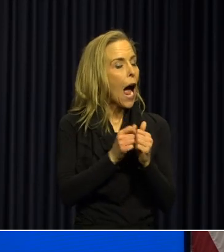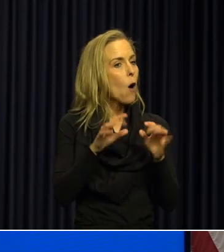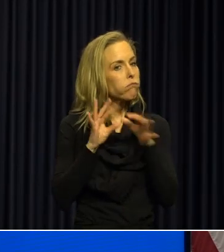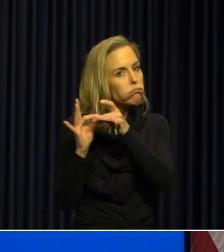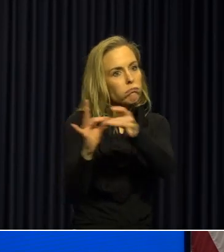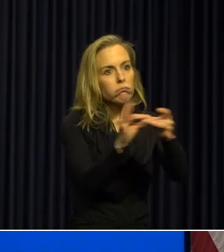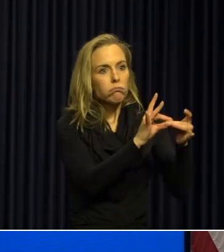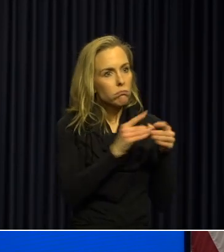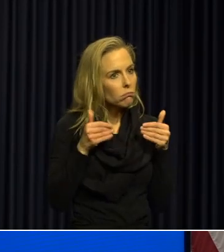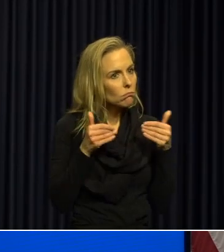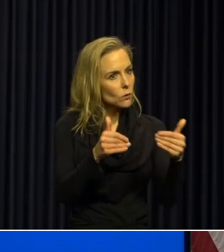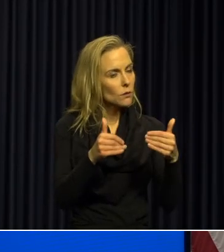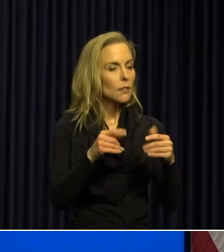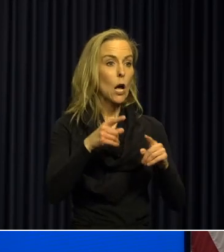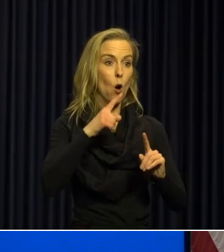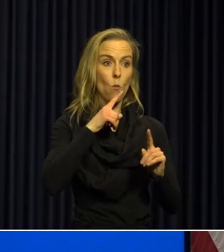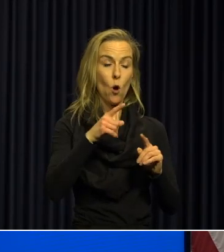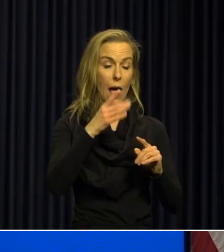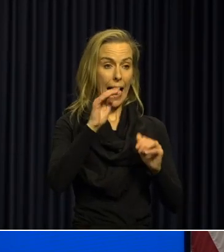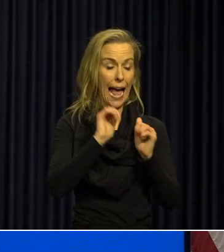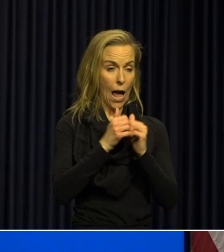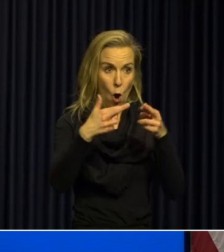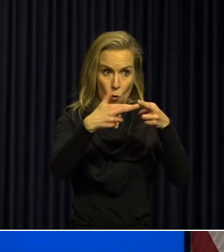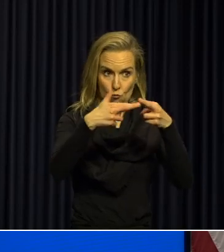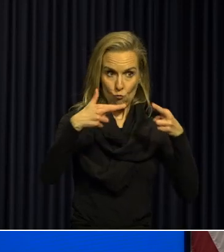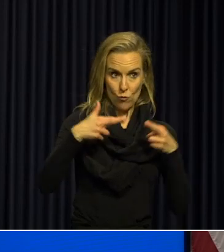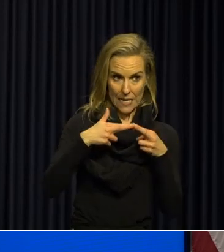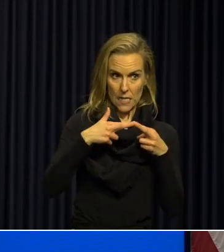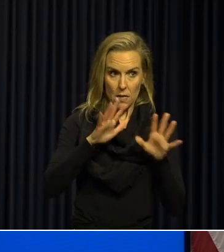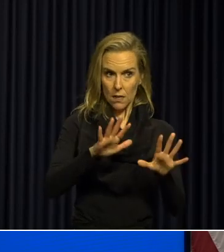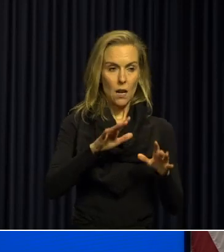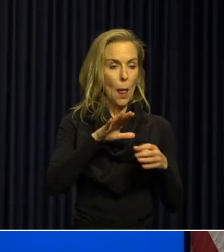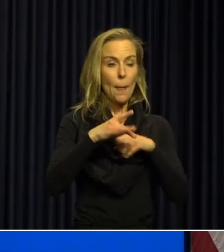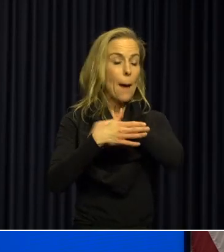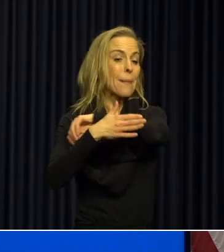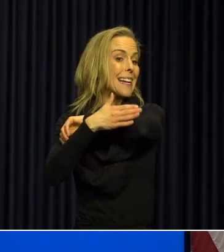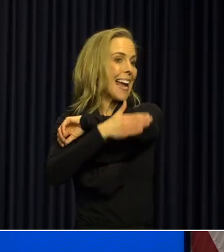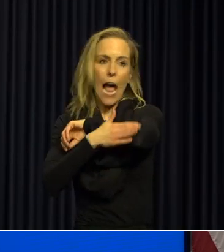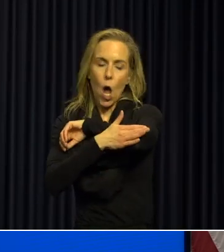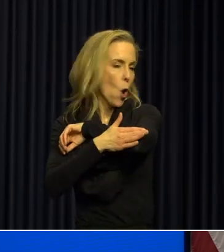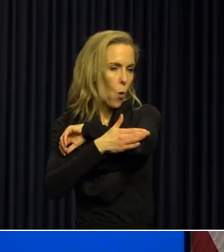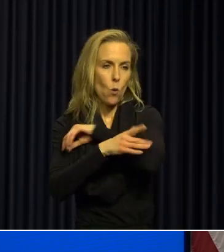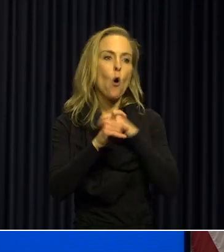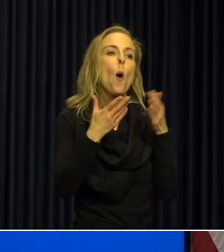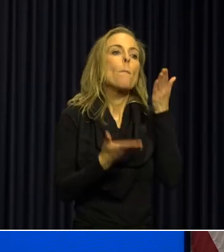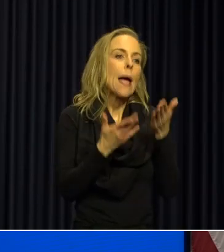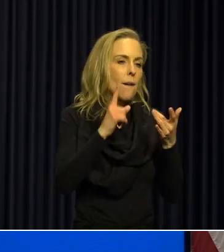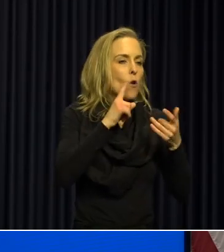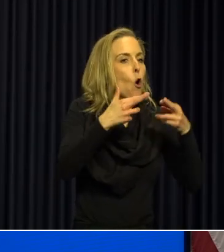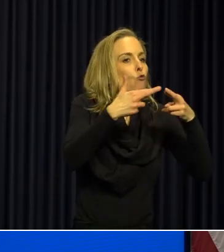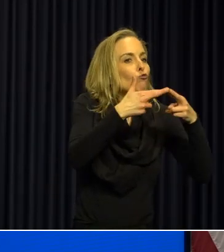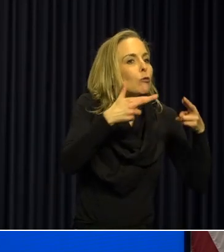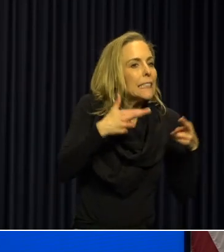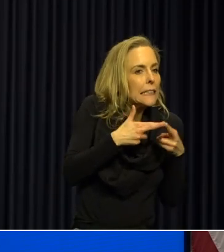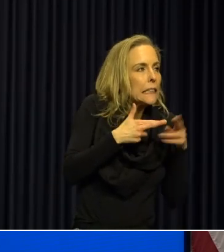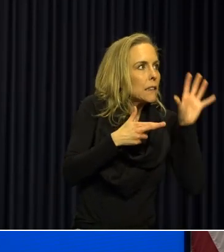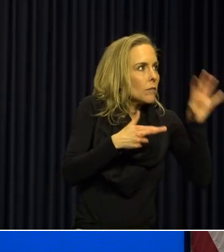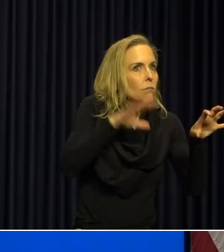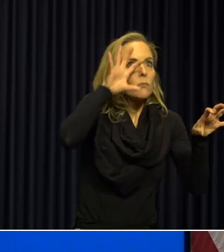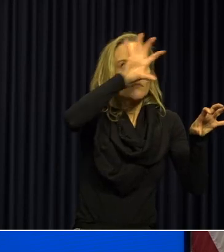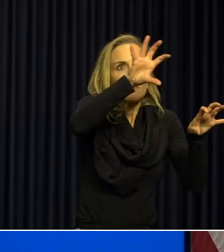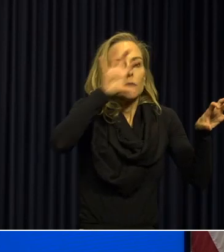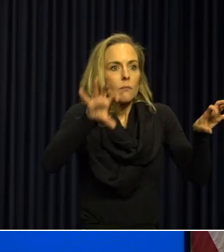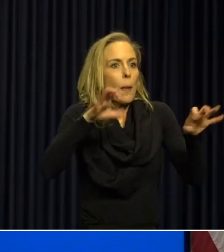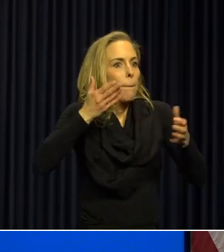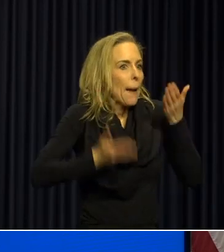something regionally, it won't be by county, it'll be by region, and that'll still have to have a lot of thought. All